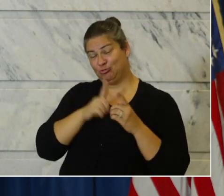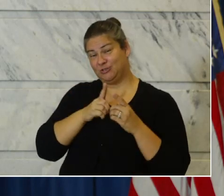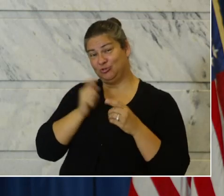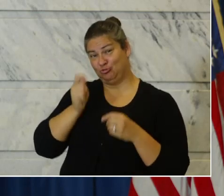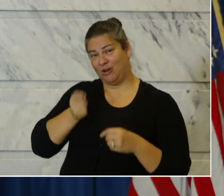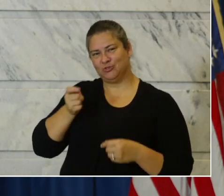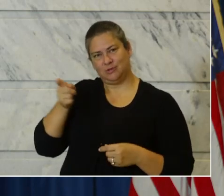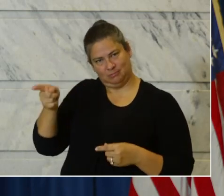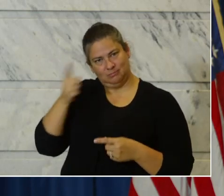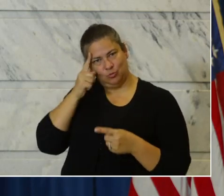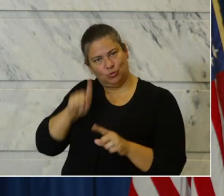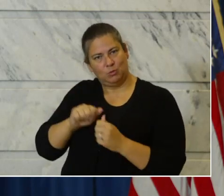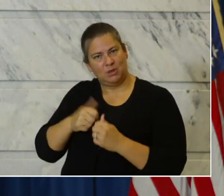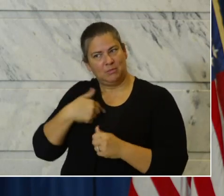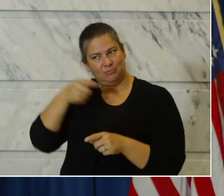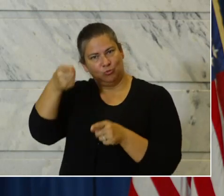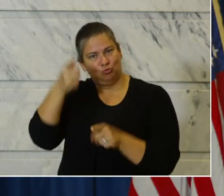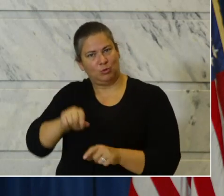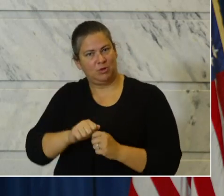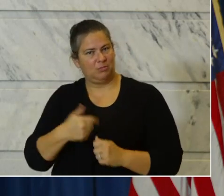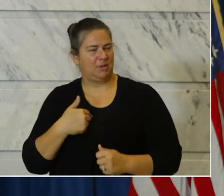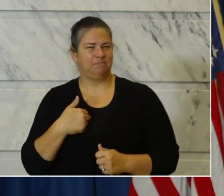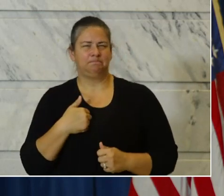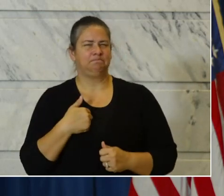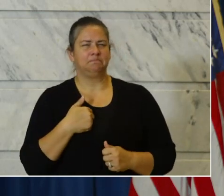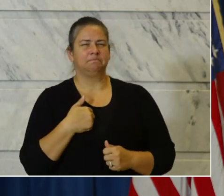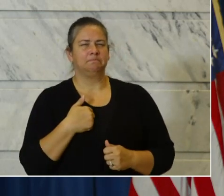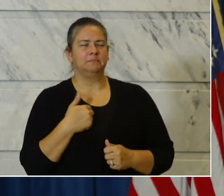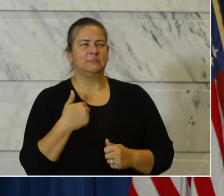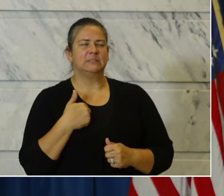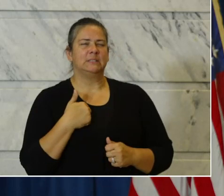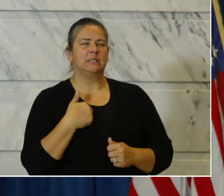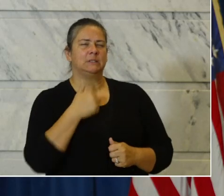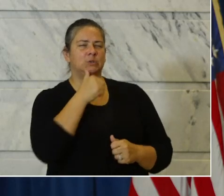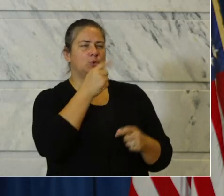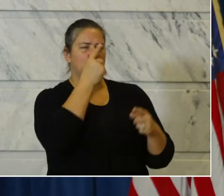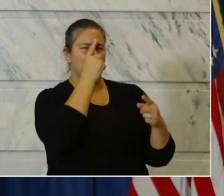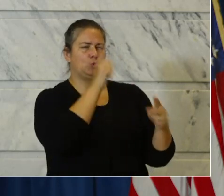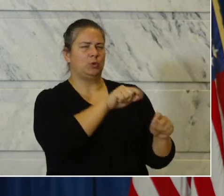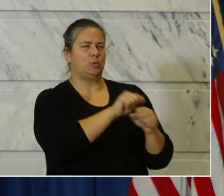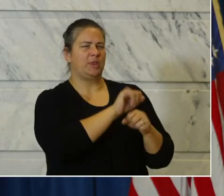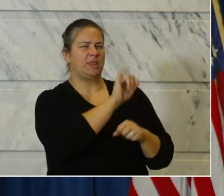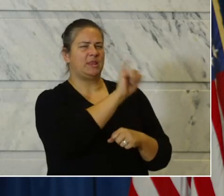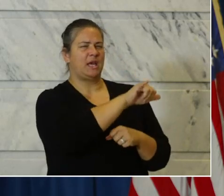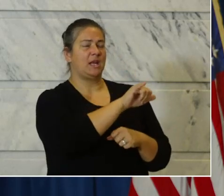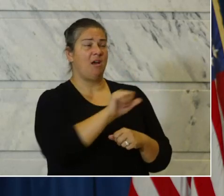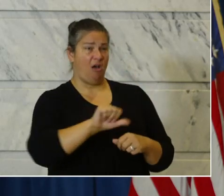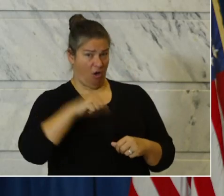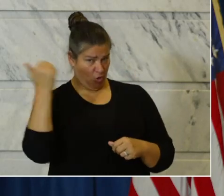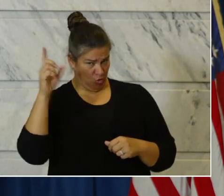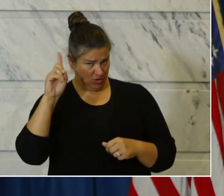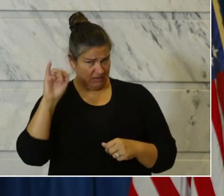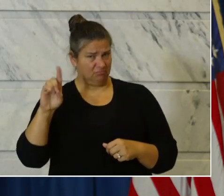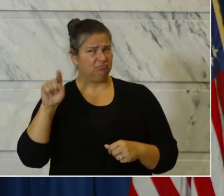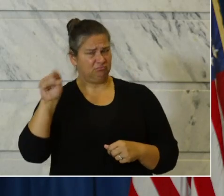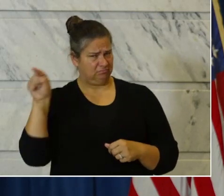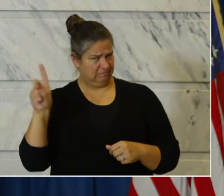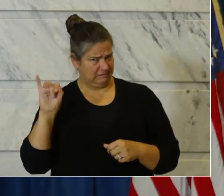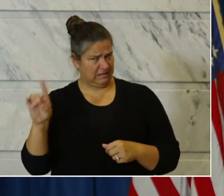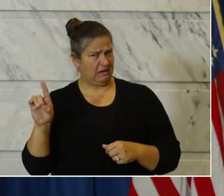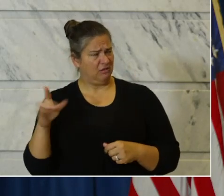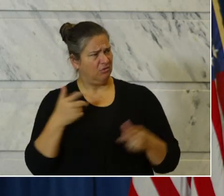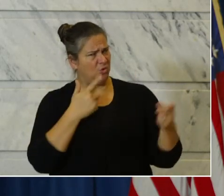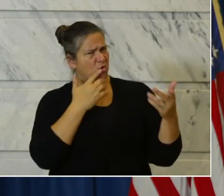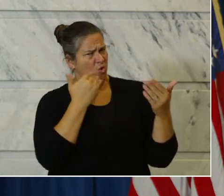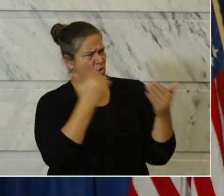too. I don't agree with that view. Other prosecutors have done it. Let's just put it